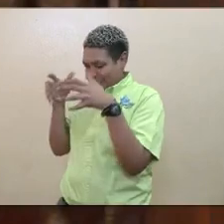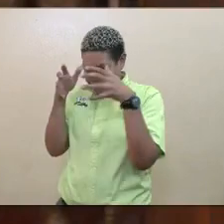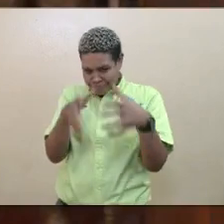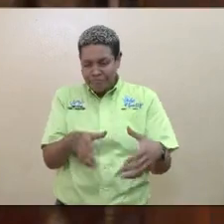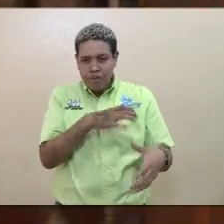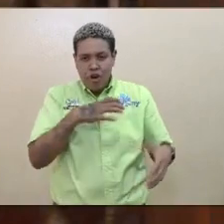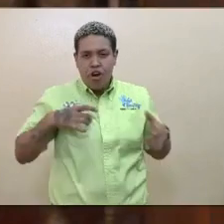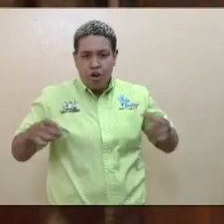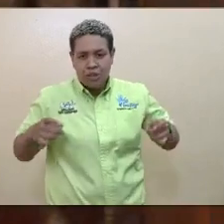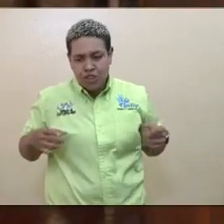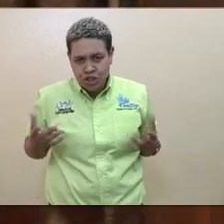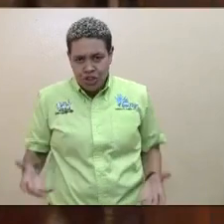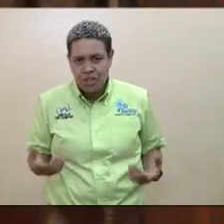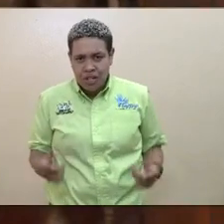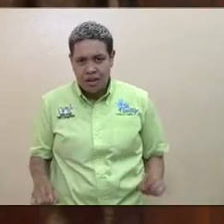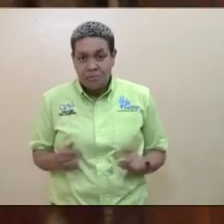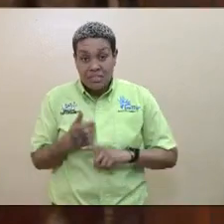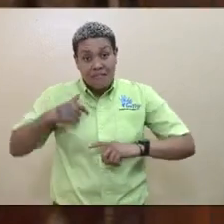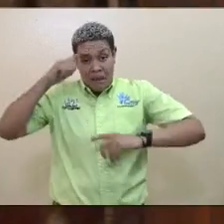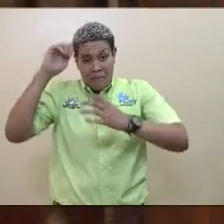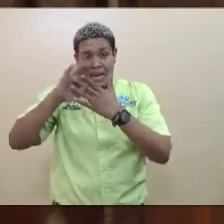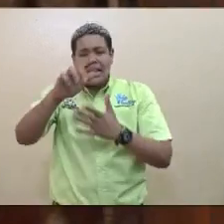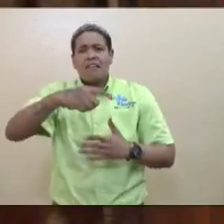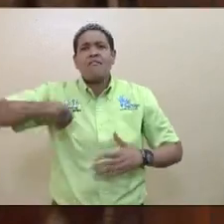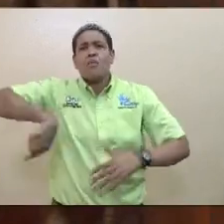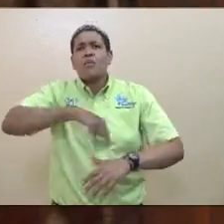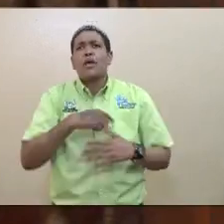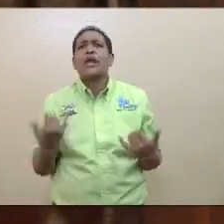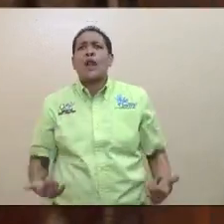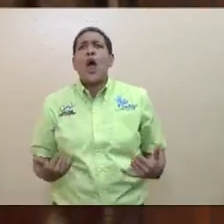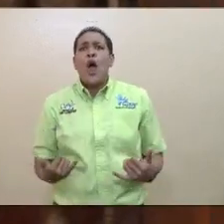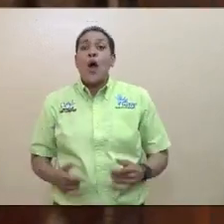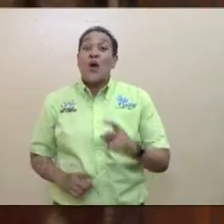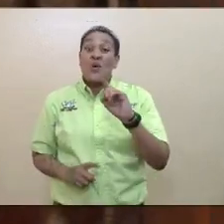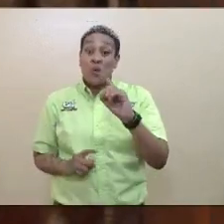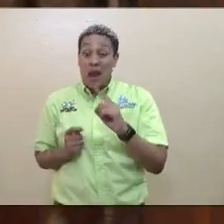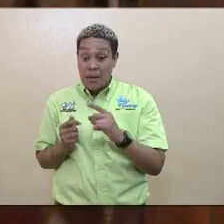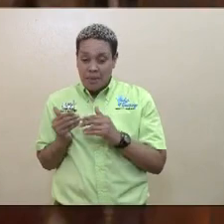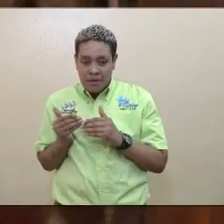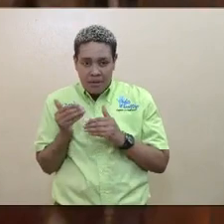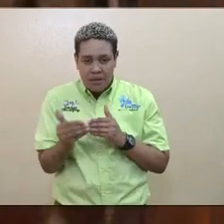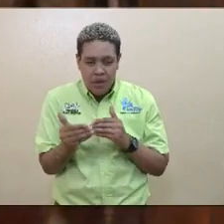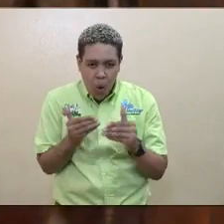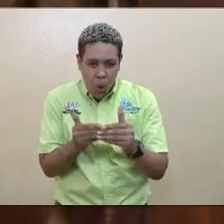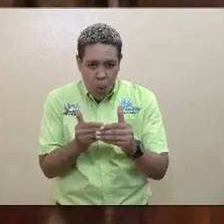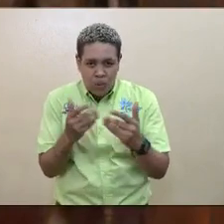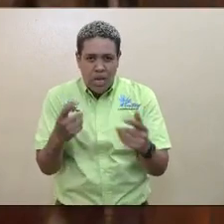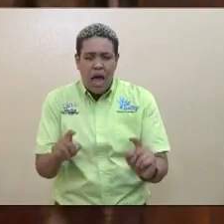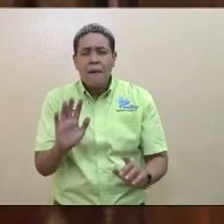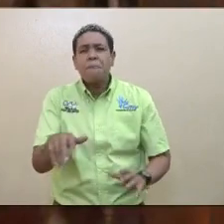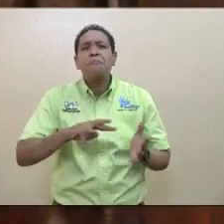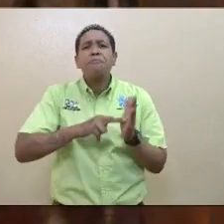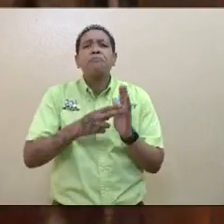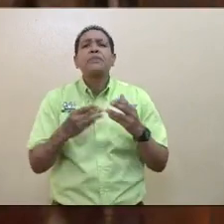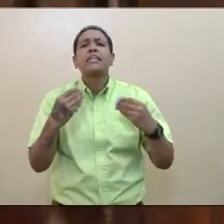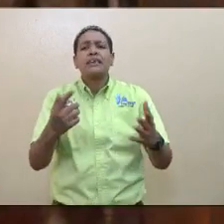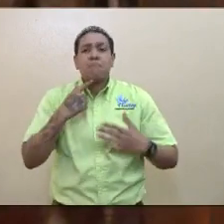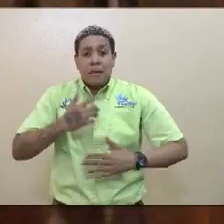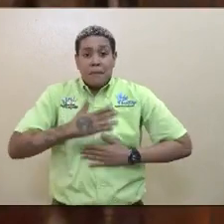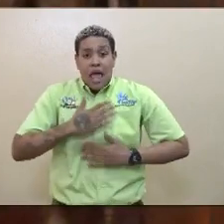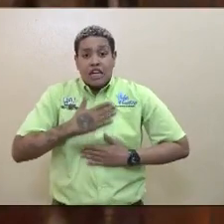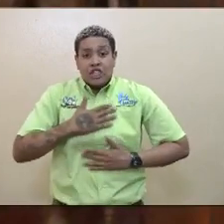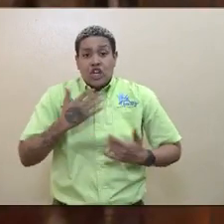commission. So I believe we are one step closer. It therefore gives me great